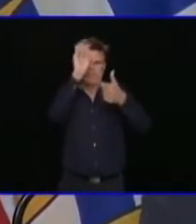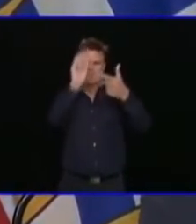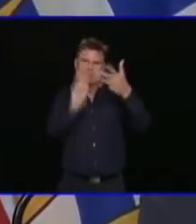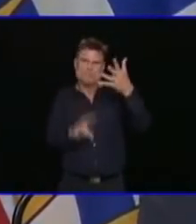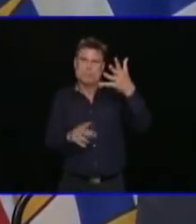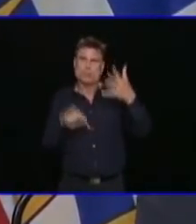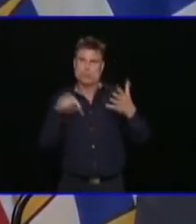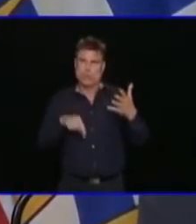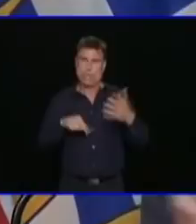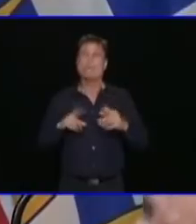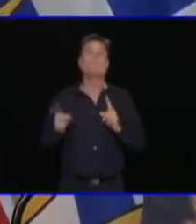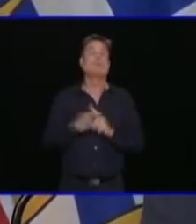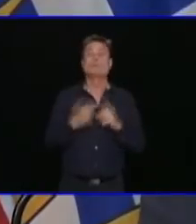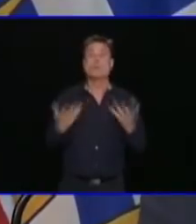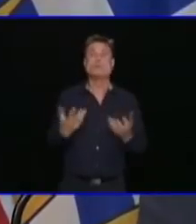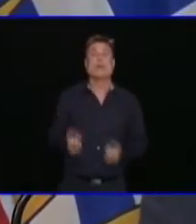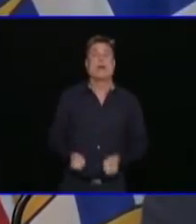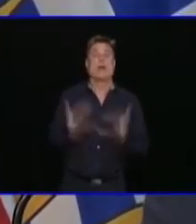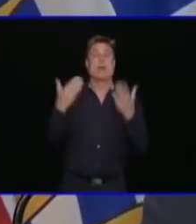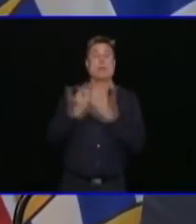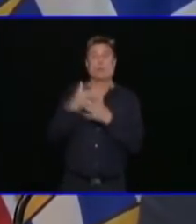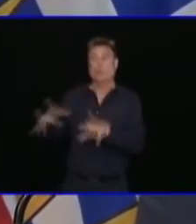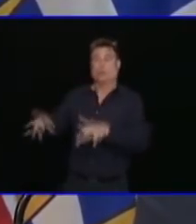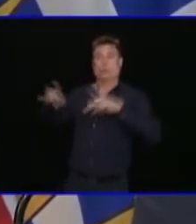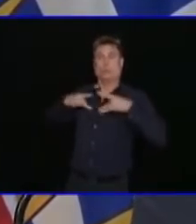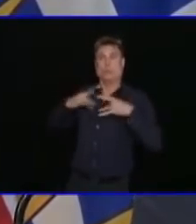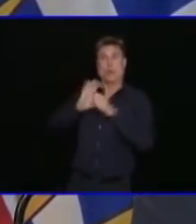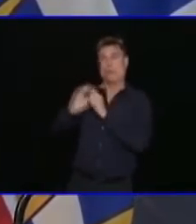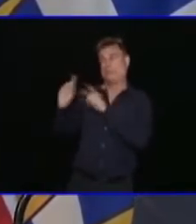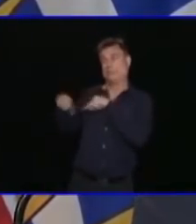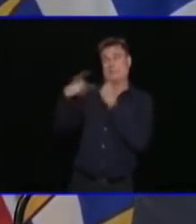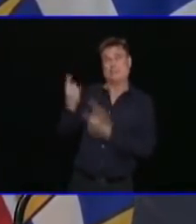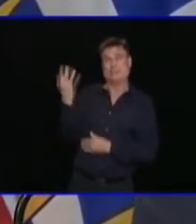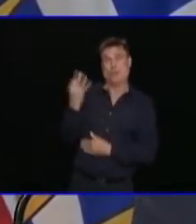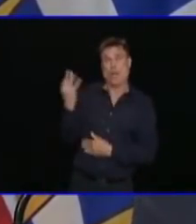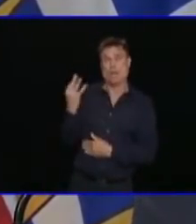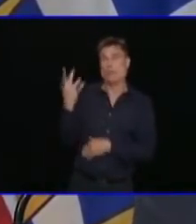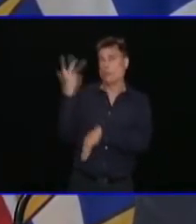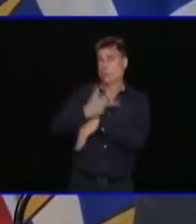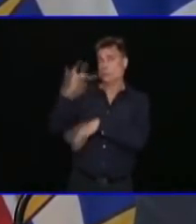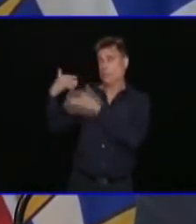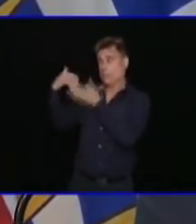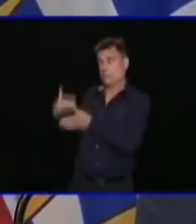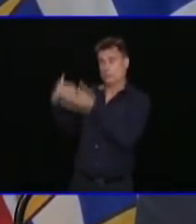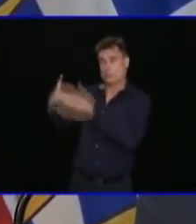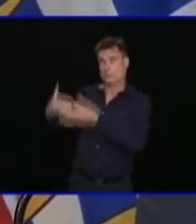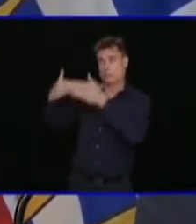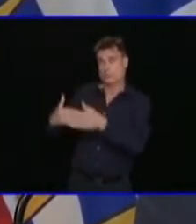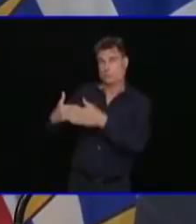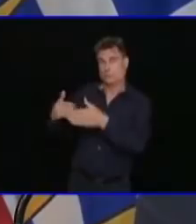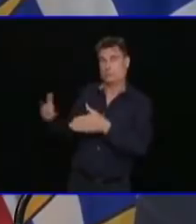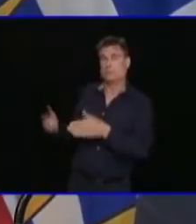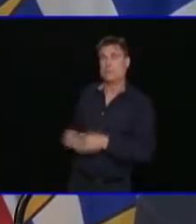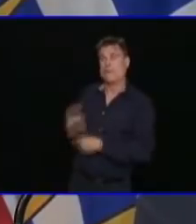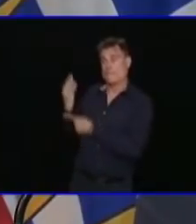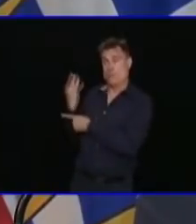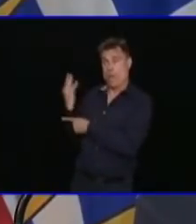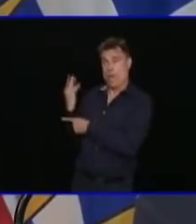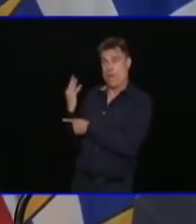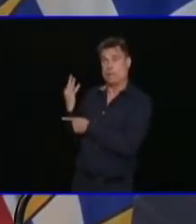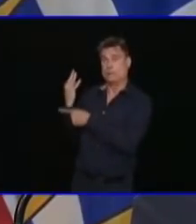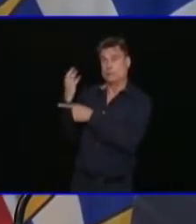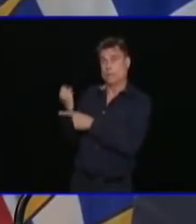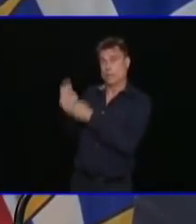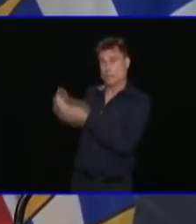Friday, we have 3 reporting periods. Between Friday and Saturday, we had an additional 51 cases